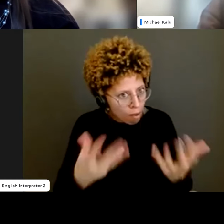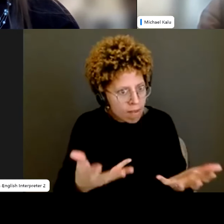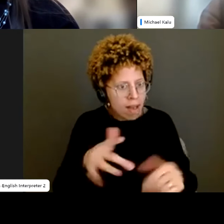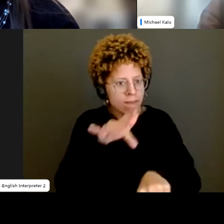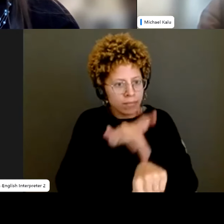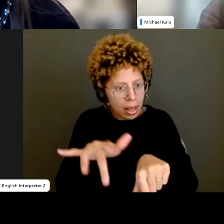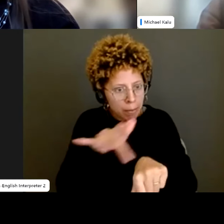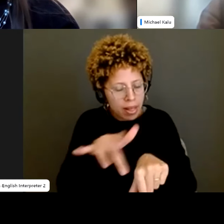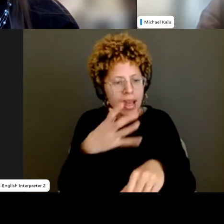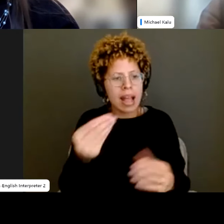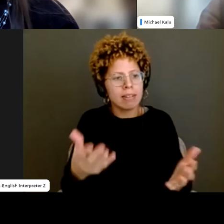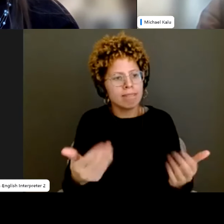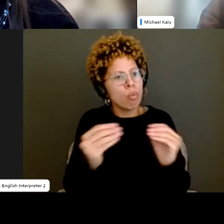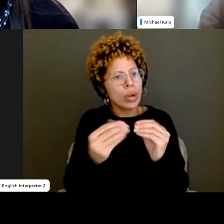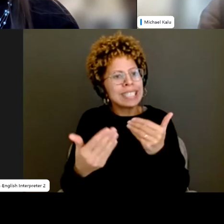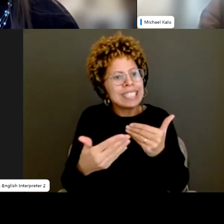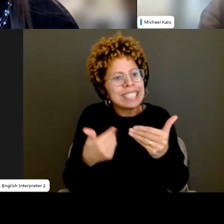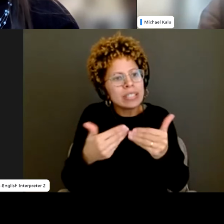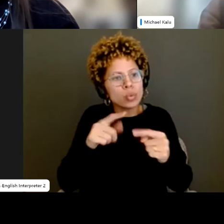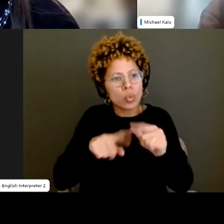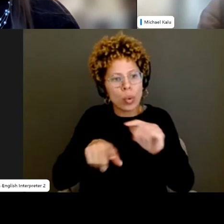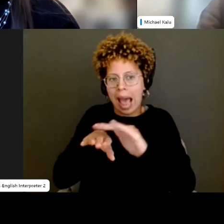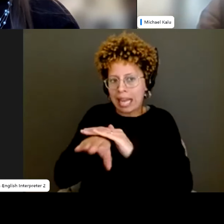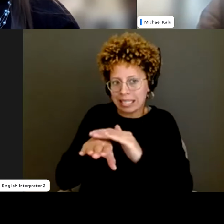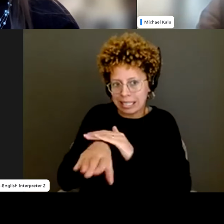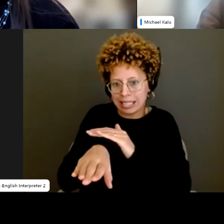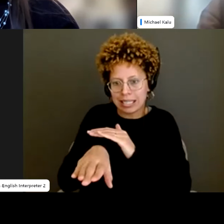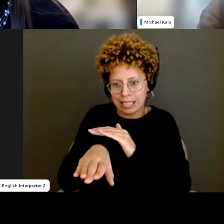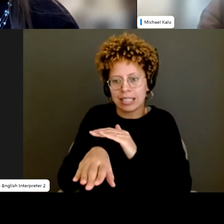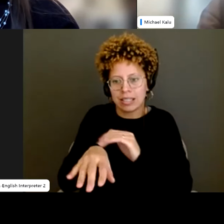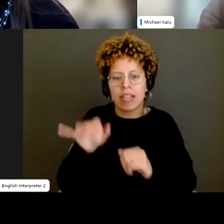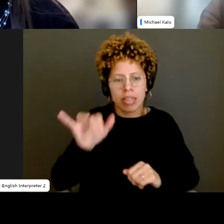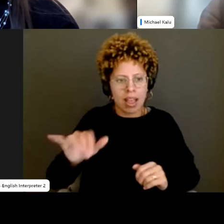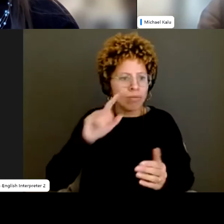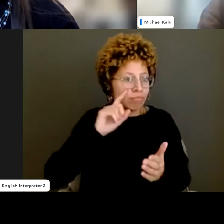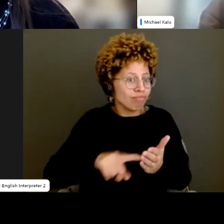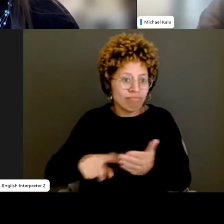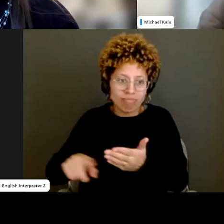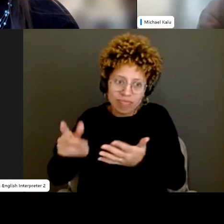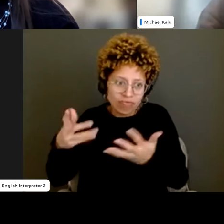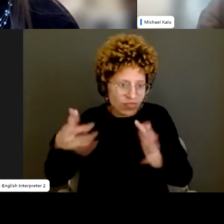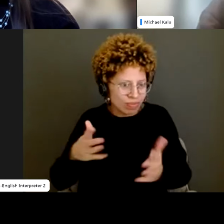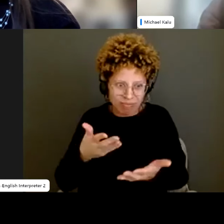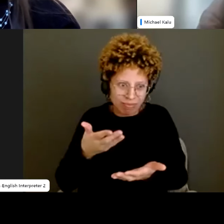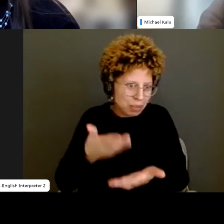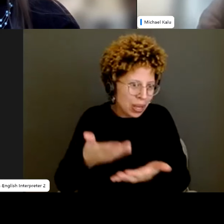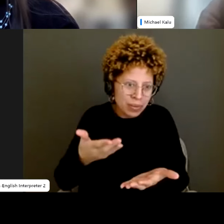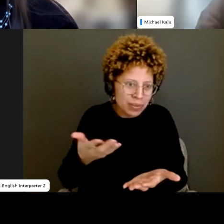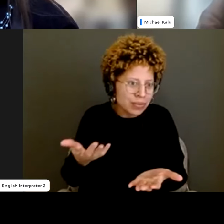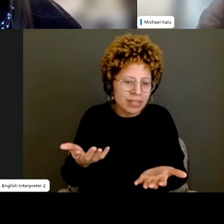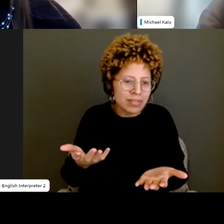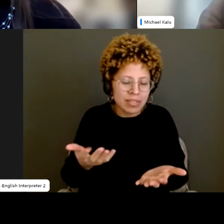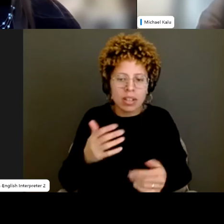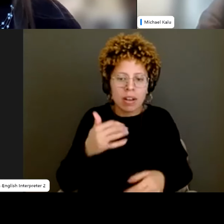improving the ease of access. I think we've done a research on that, on the role that technology,